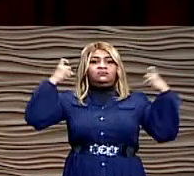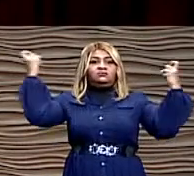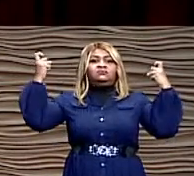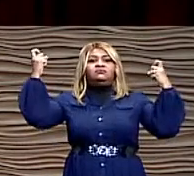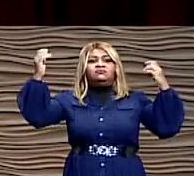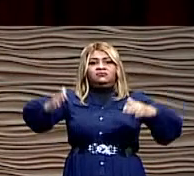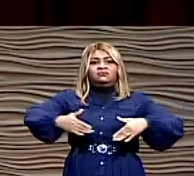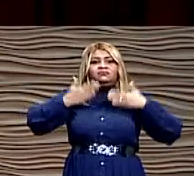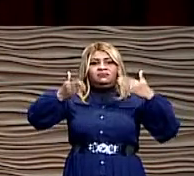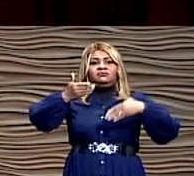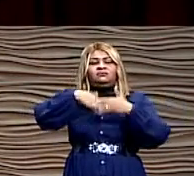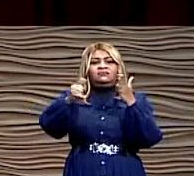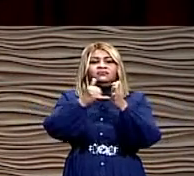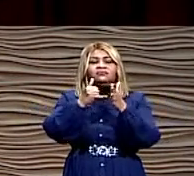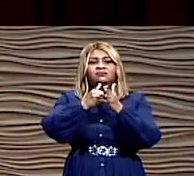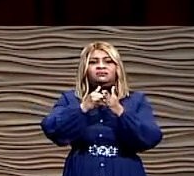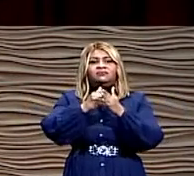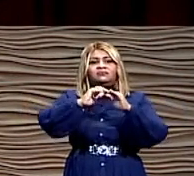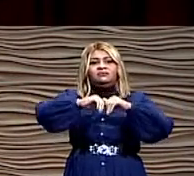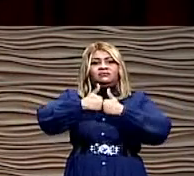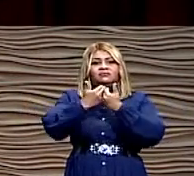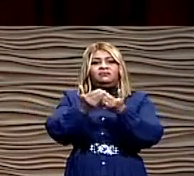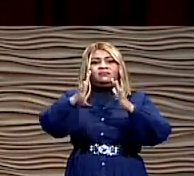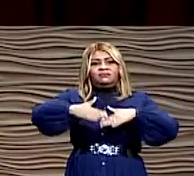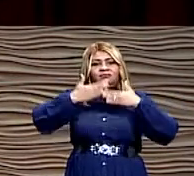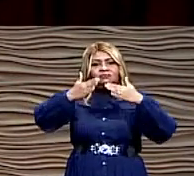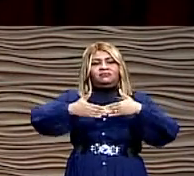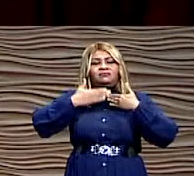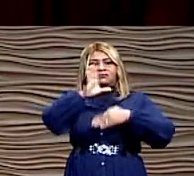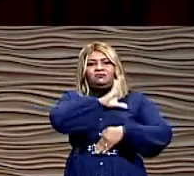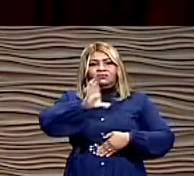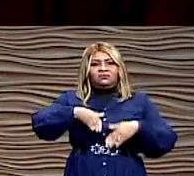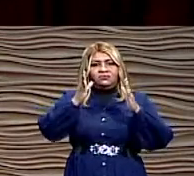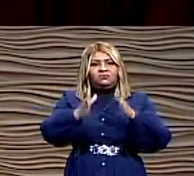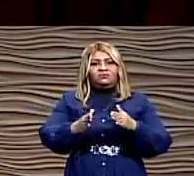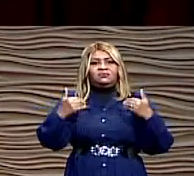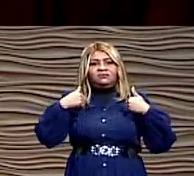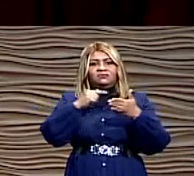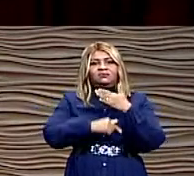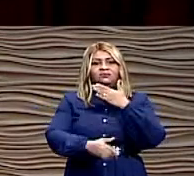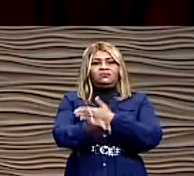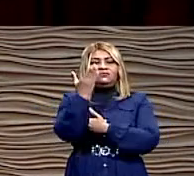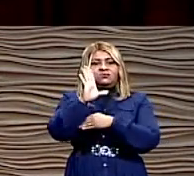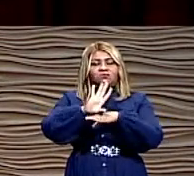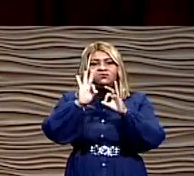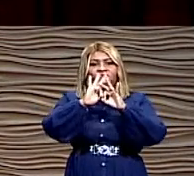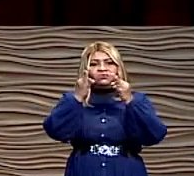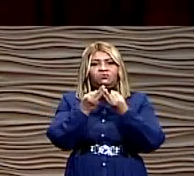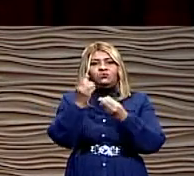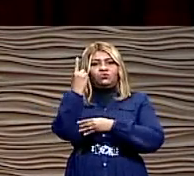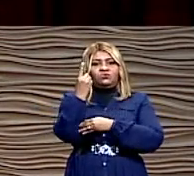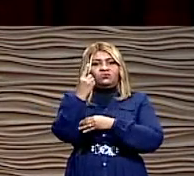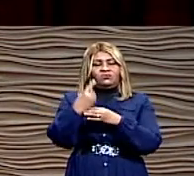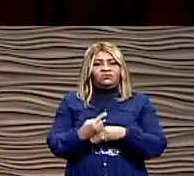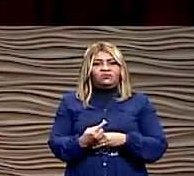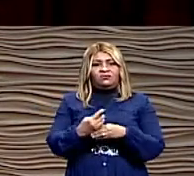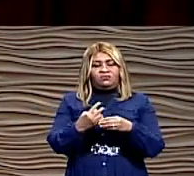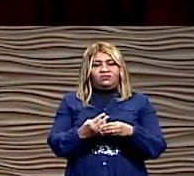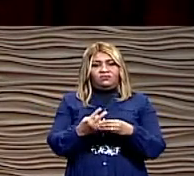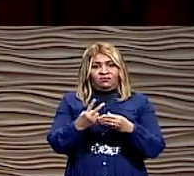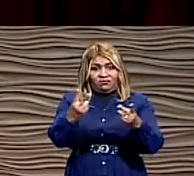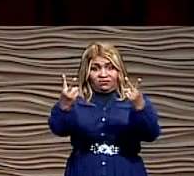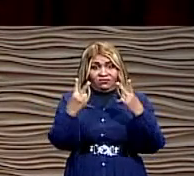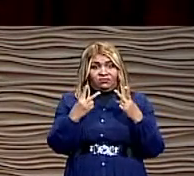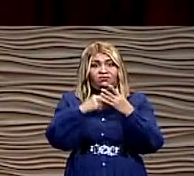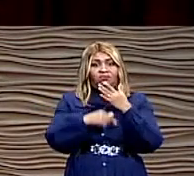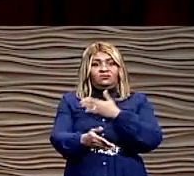many glad saints do we have this morning? Yeah. Praise the Lord. Church family, one of our guests this morning is